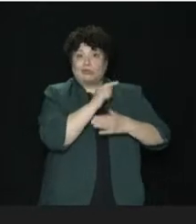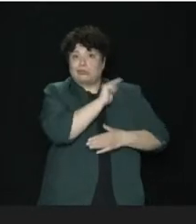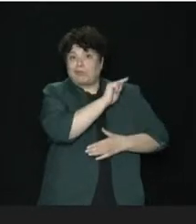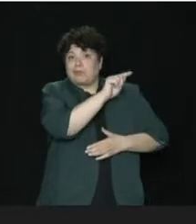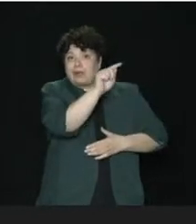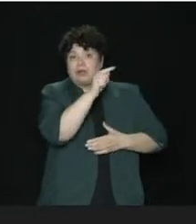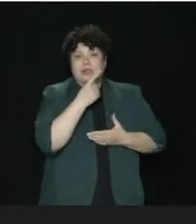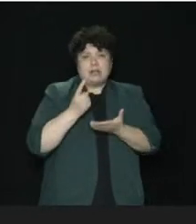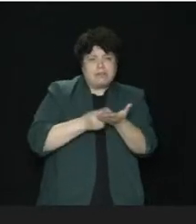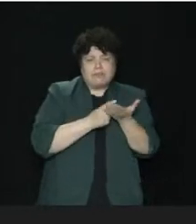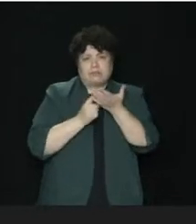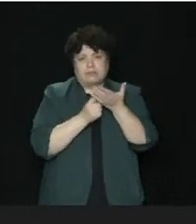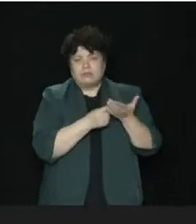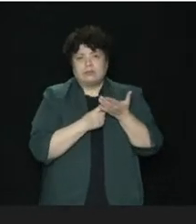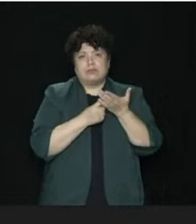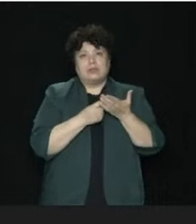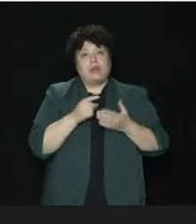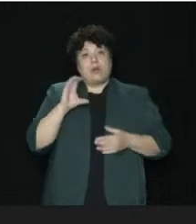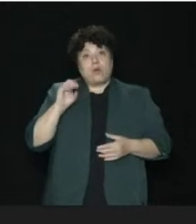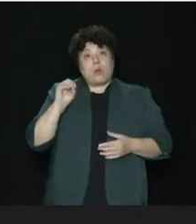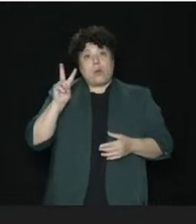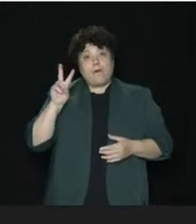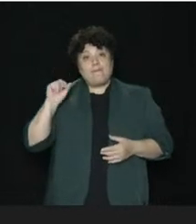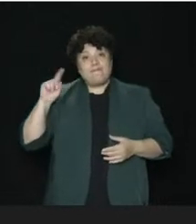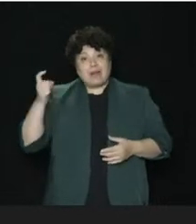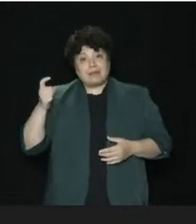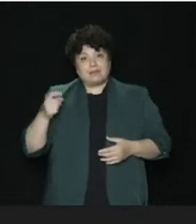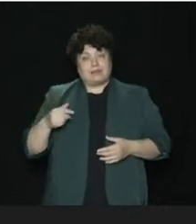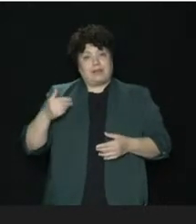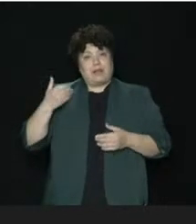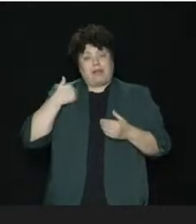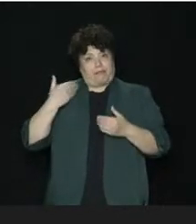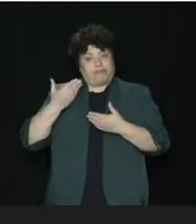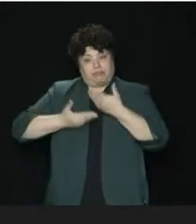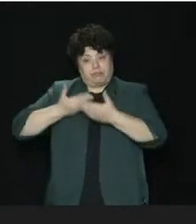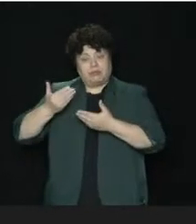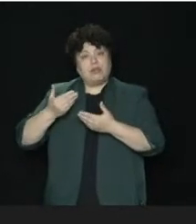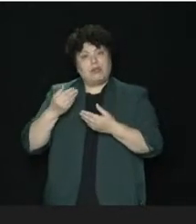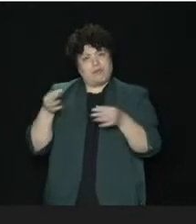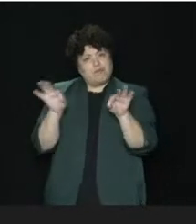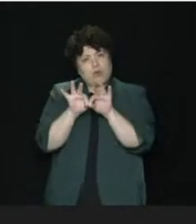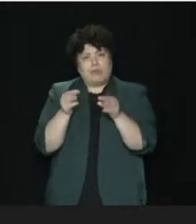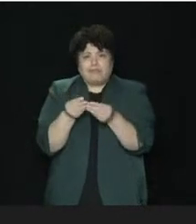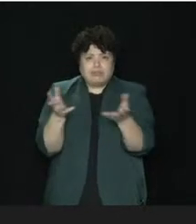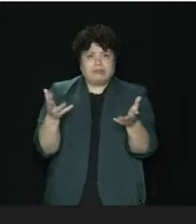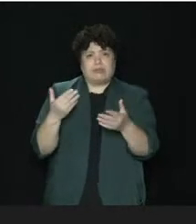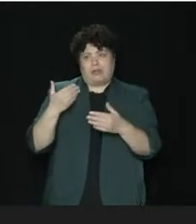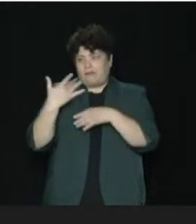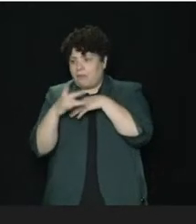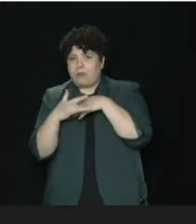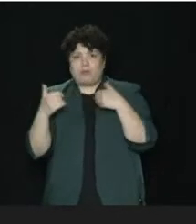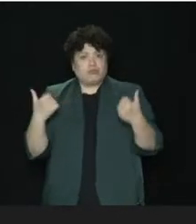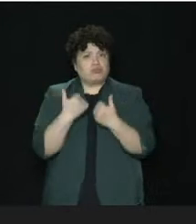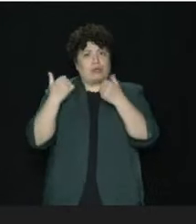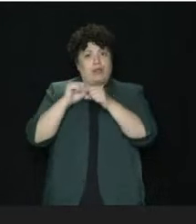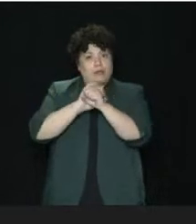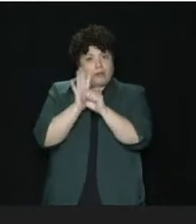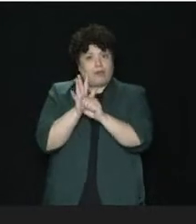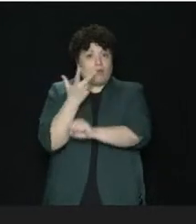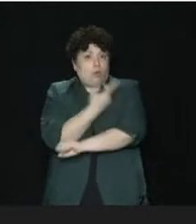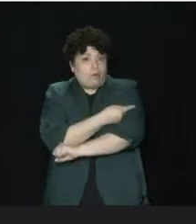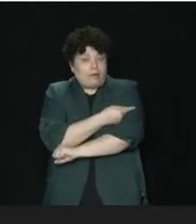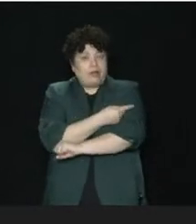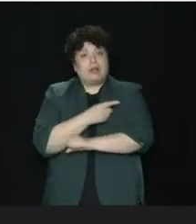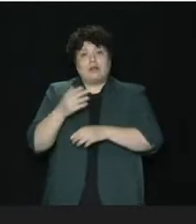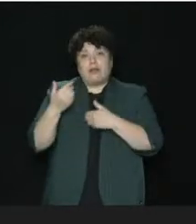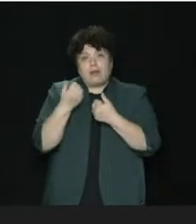ensure, including through COVAX and the ACT Accelerator, that there are vaccines available for people all around the world as